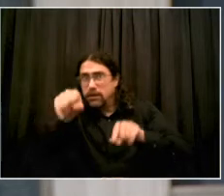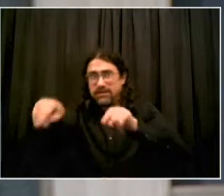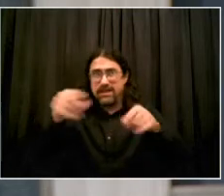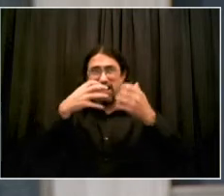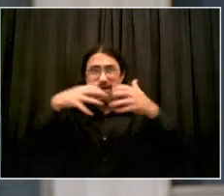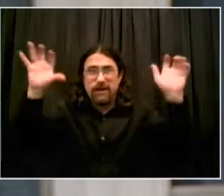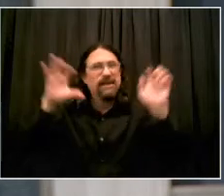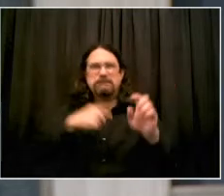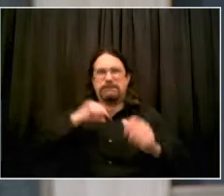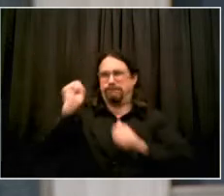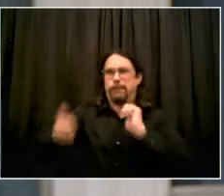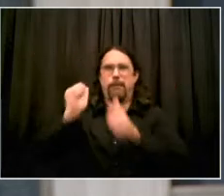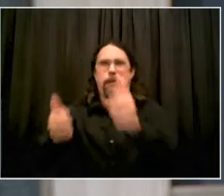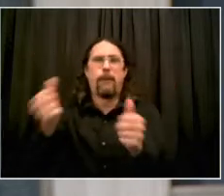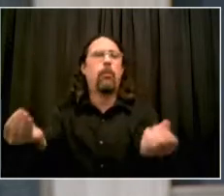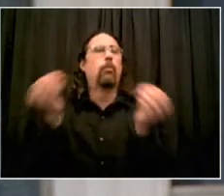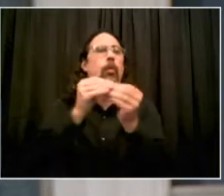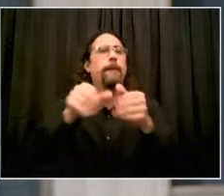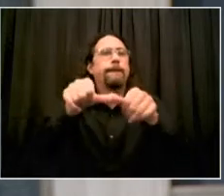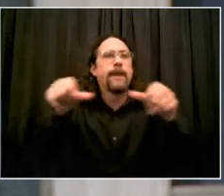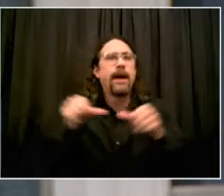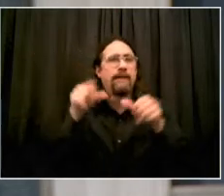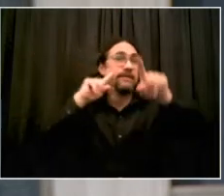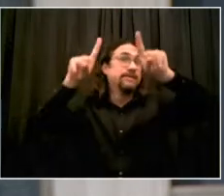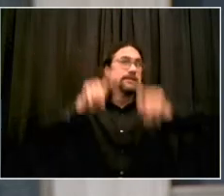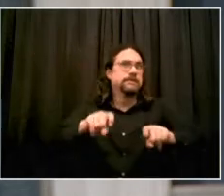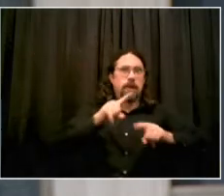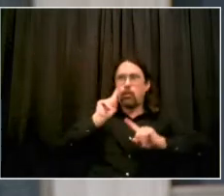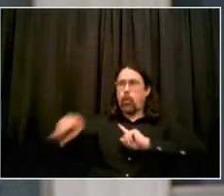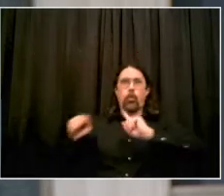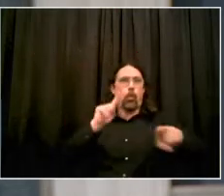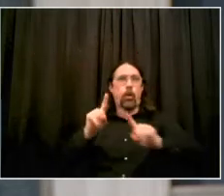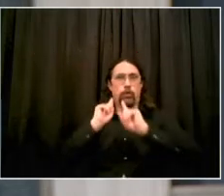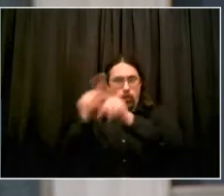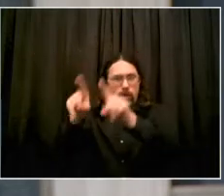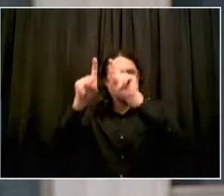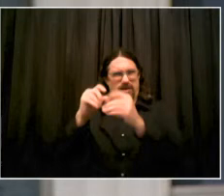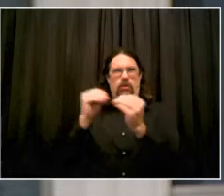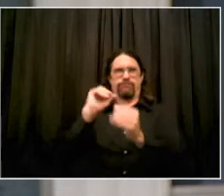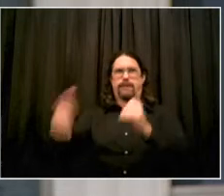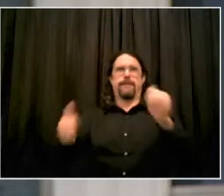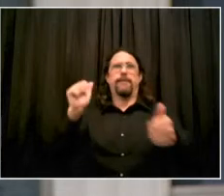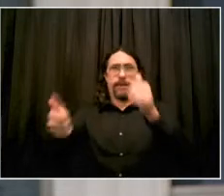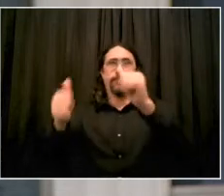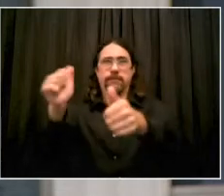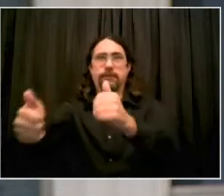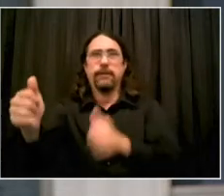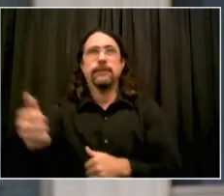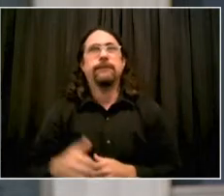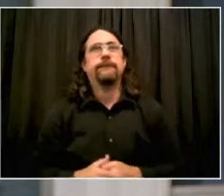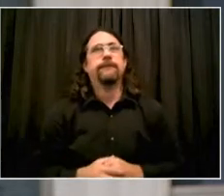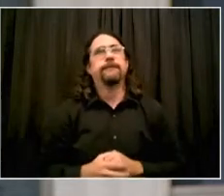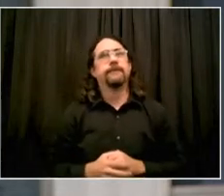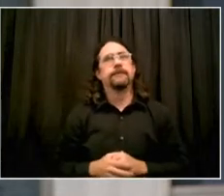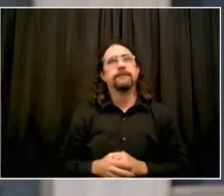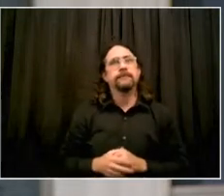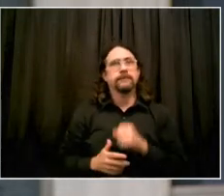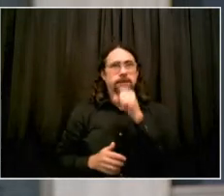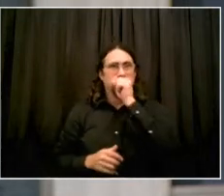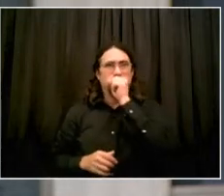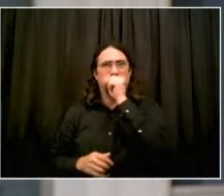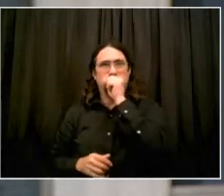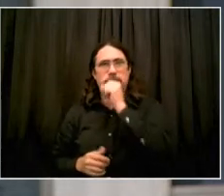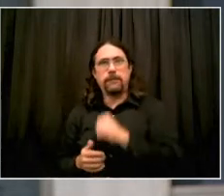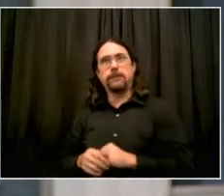a lot more people per day. Tomorrow, we're going to add new rapid testing capacity at community provider offices in